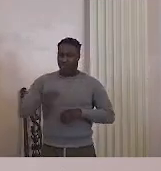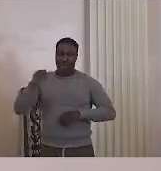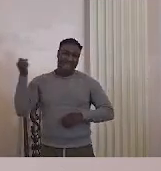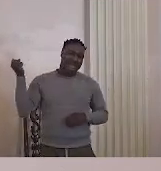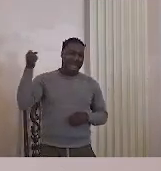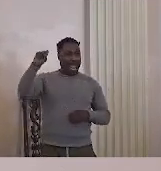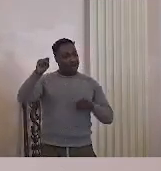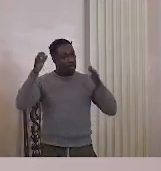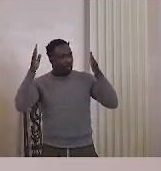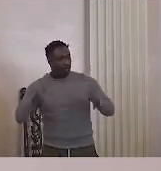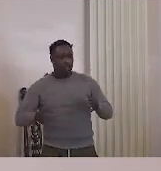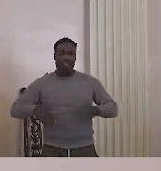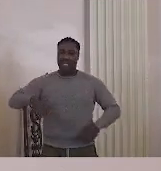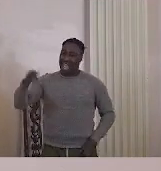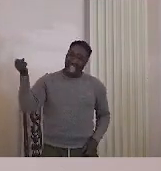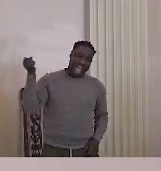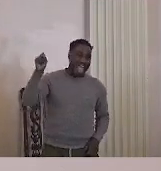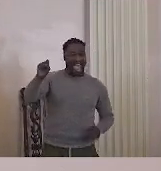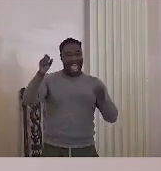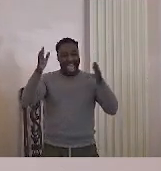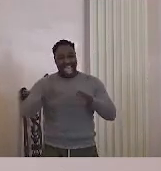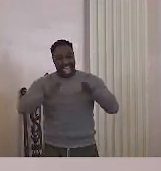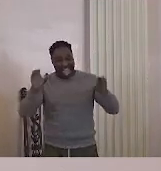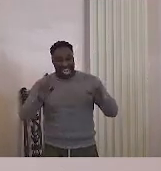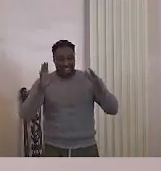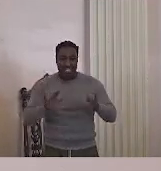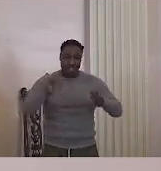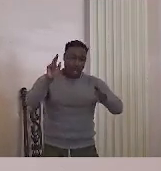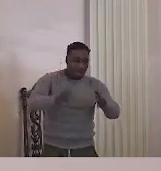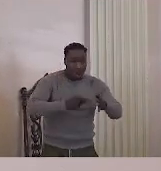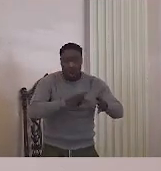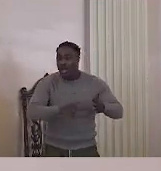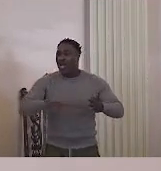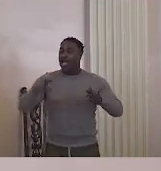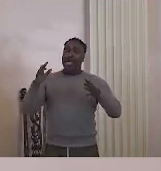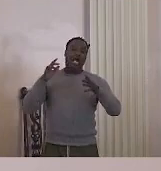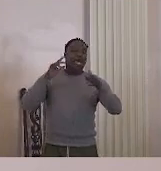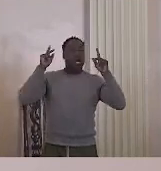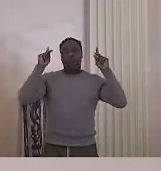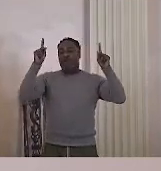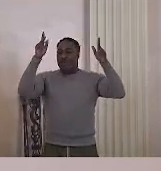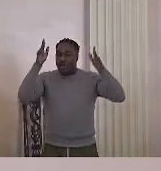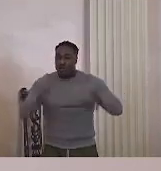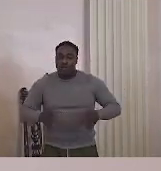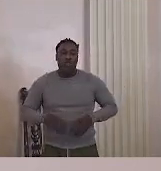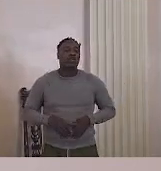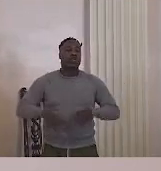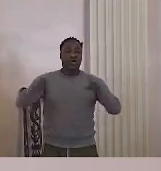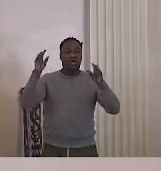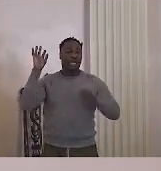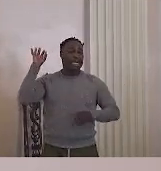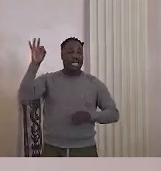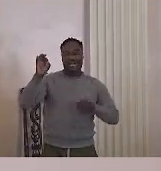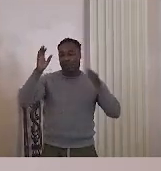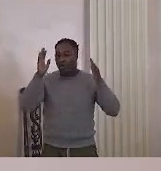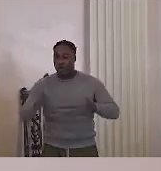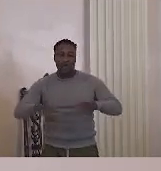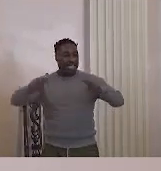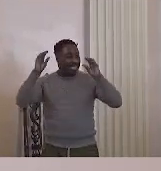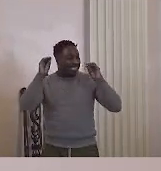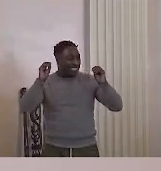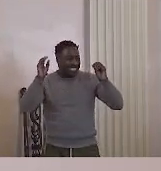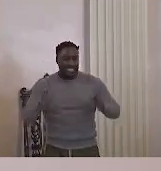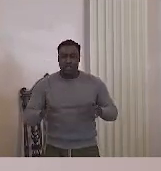abolitionist, activist, poet, professor, preacher,